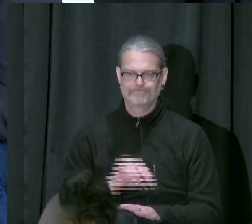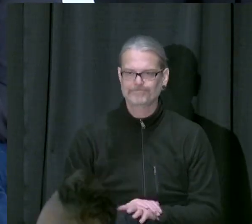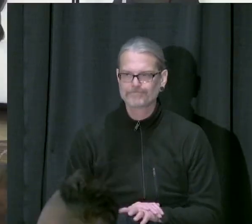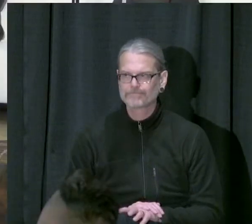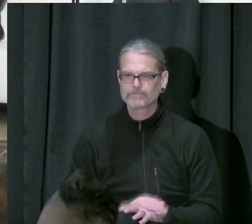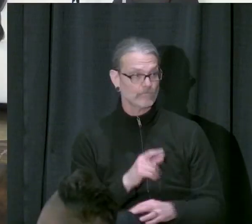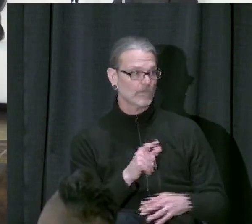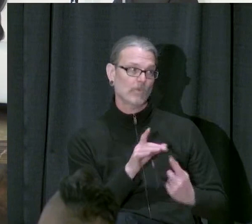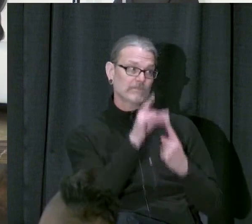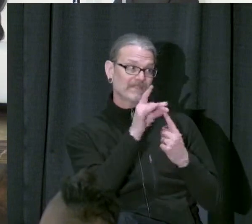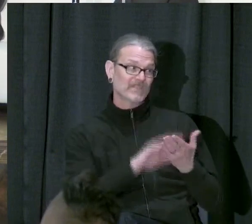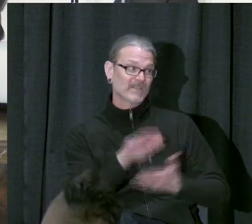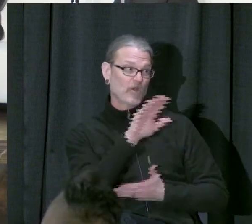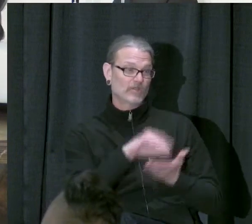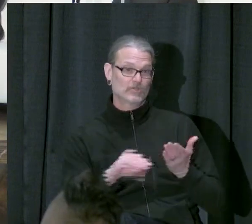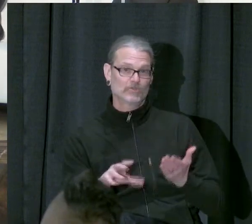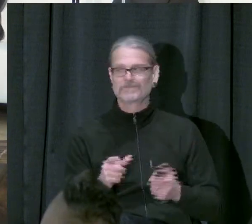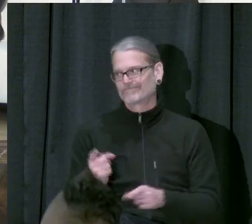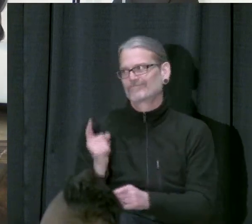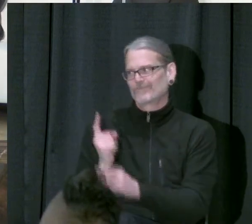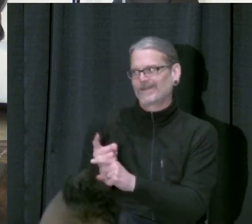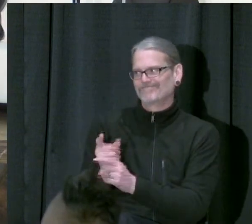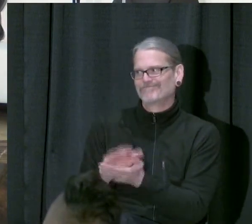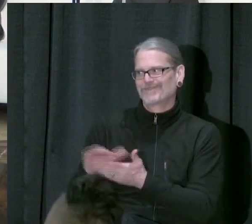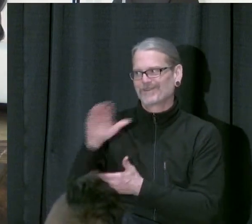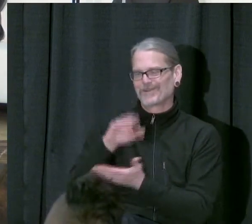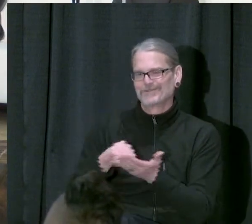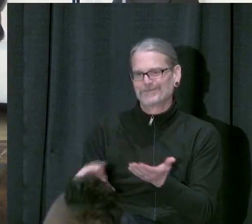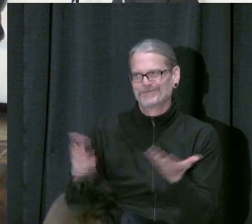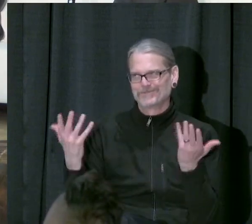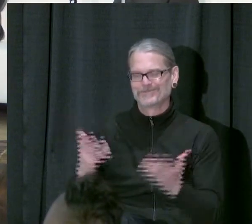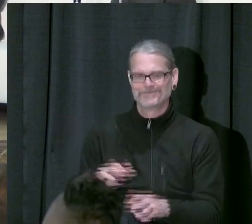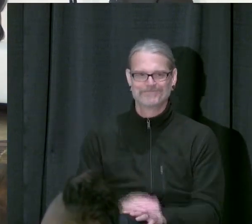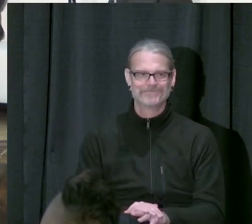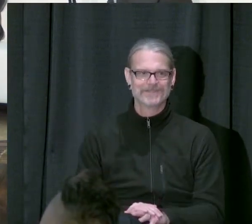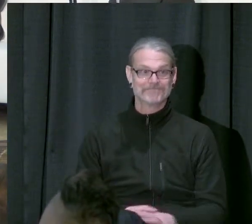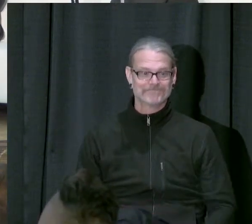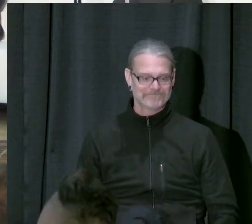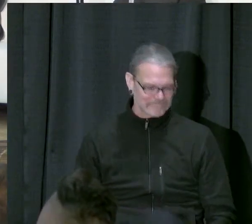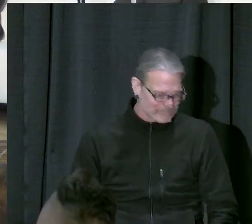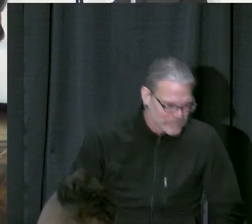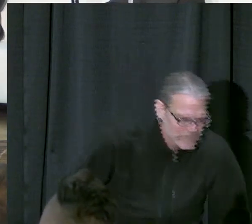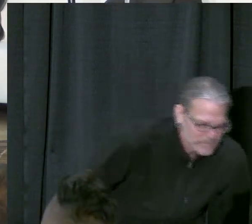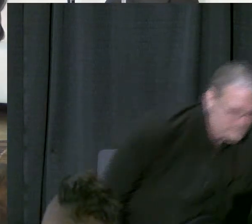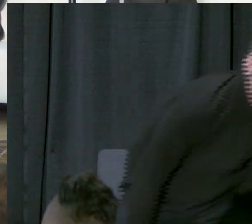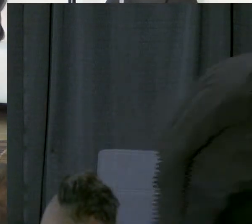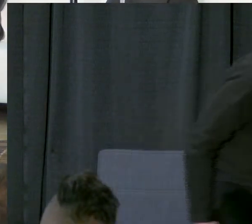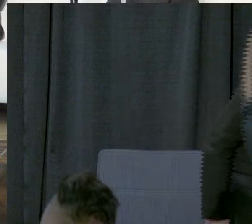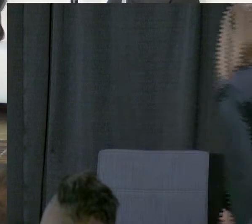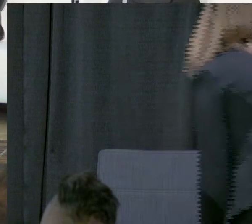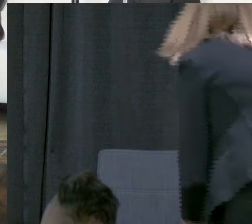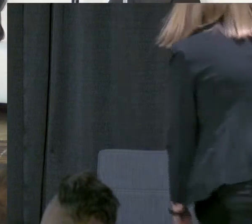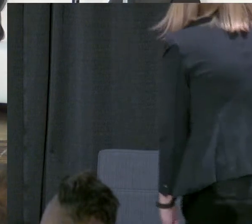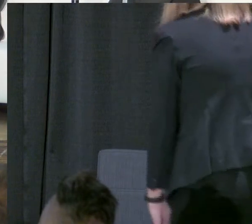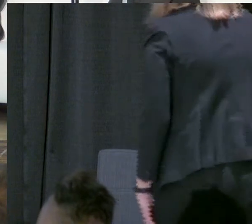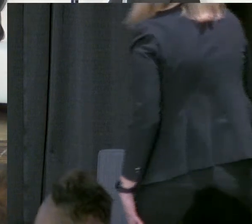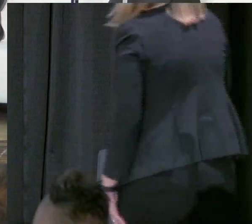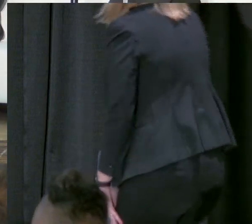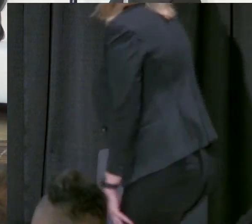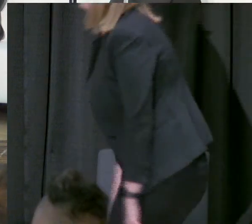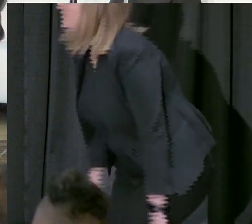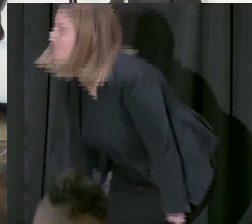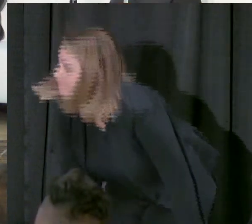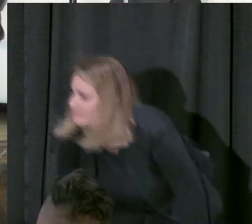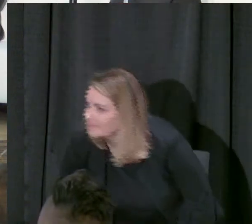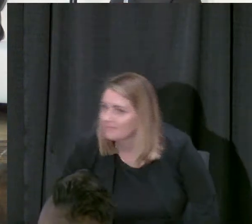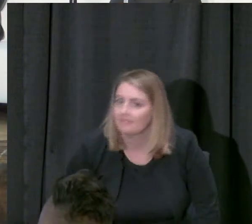college students trying Especially to for college engineer. students. Yeah. Yeah. Well, great. Well, we appreciate the time you've taken. Now, you guys have a booth